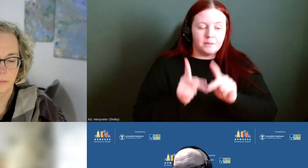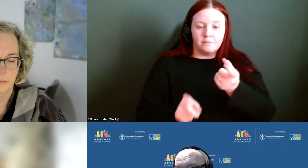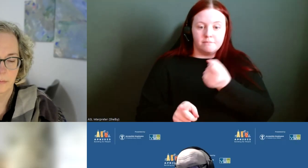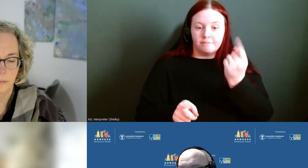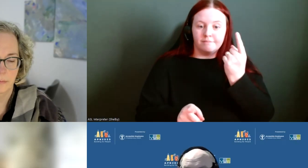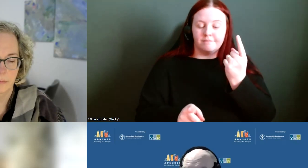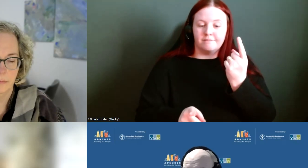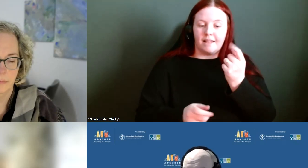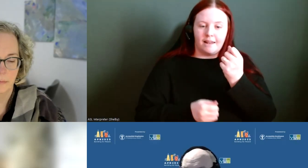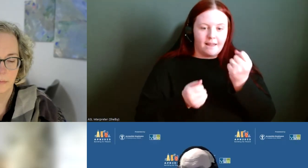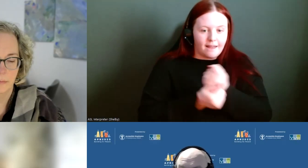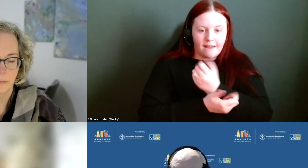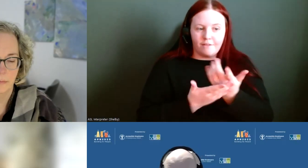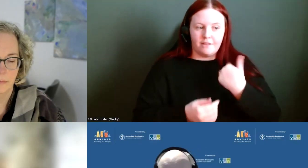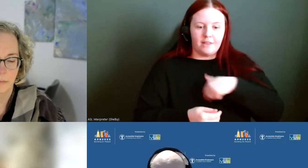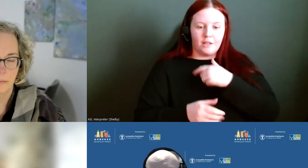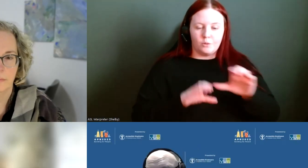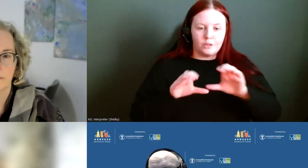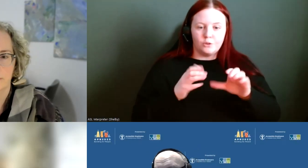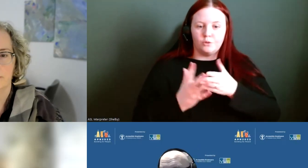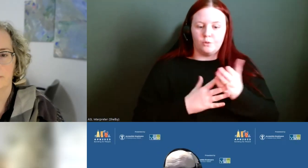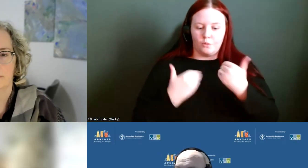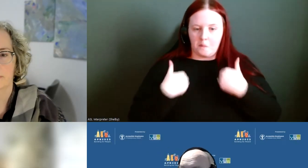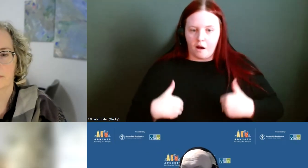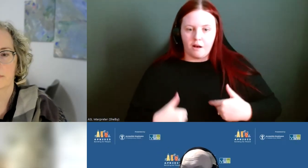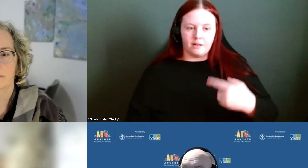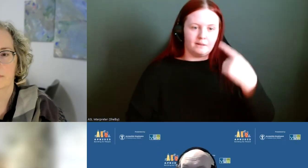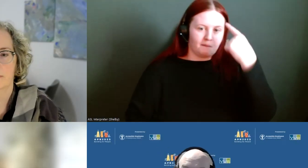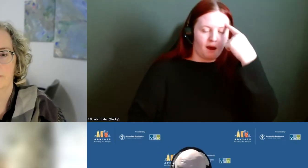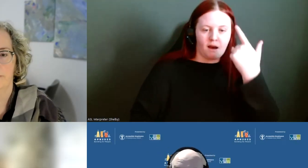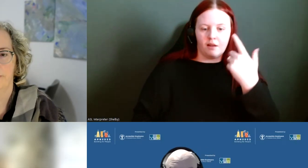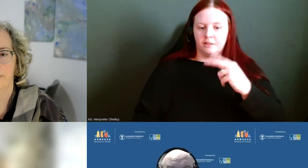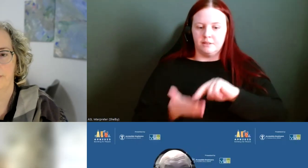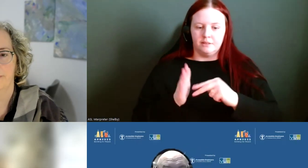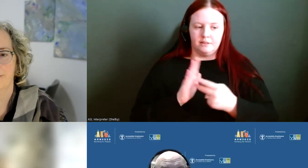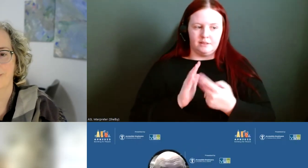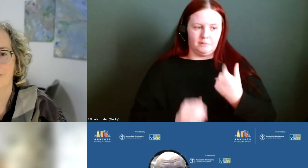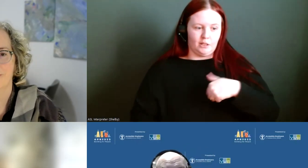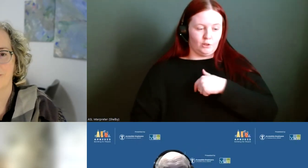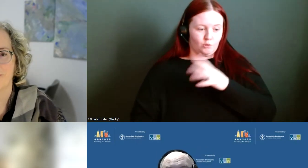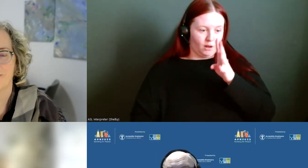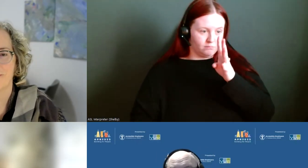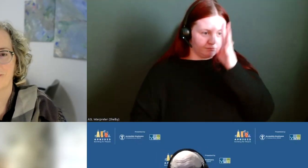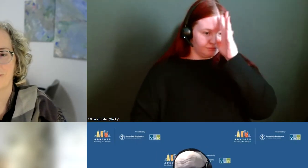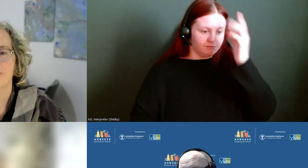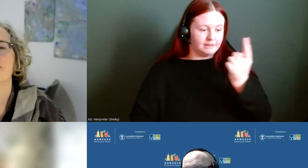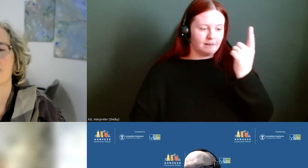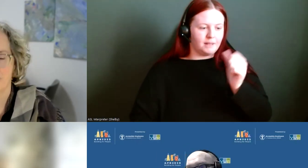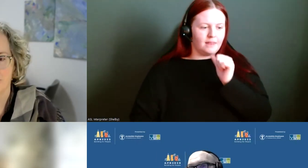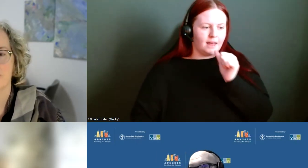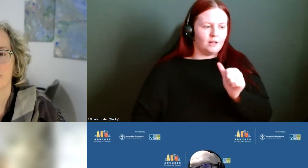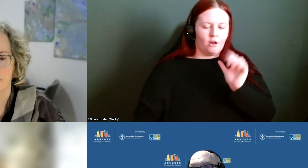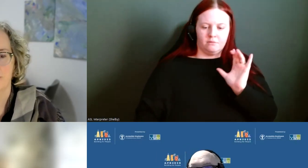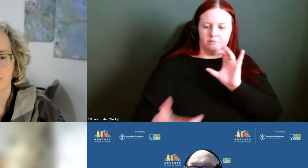is mediated through our bodies and minds, why on earth would we create anything that doesn't respond